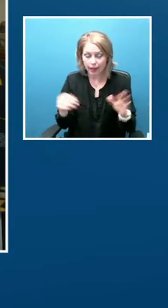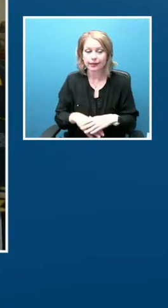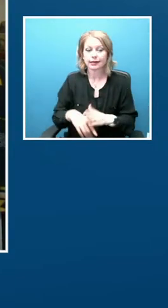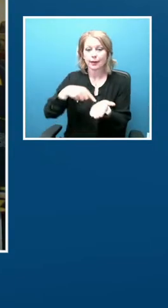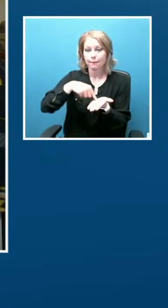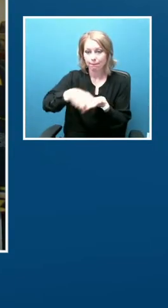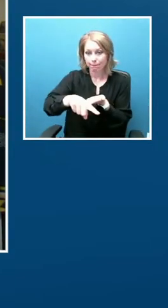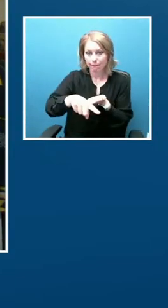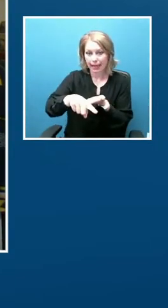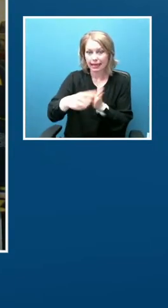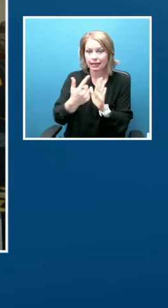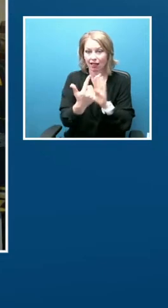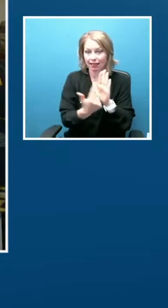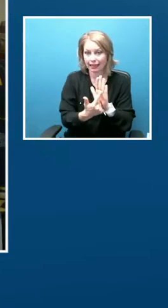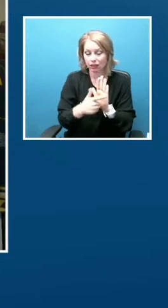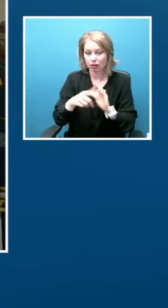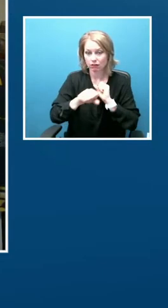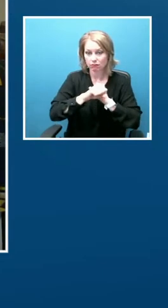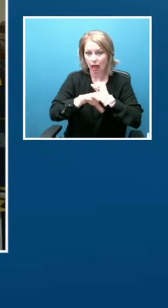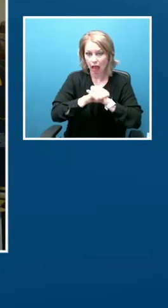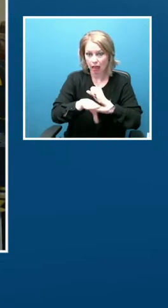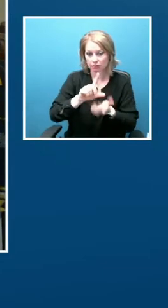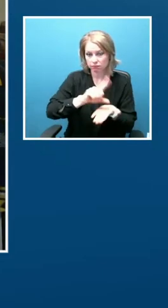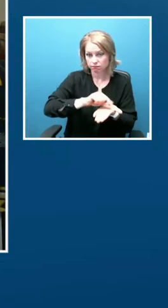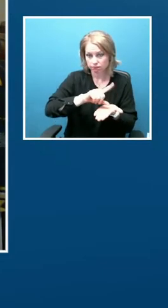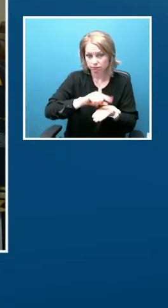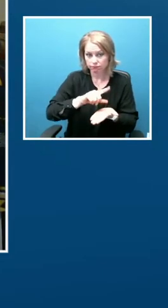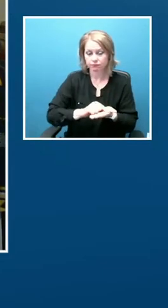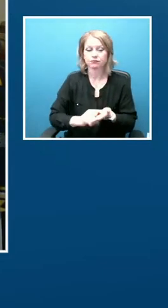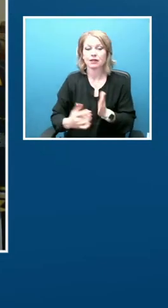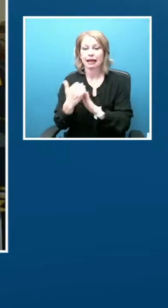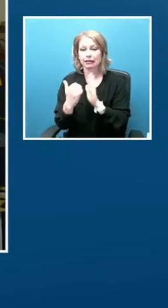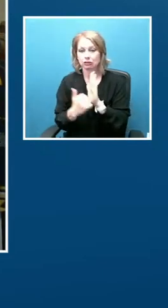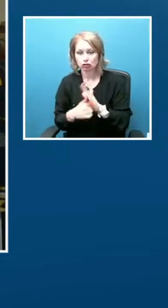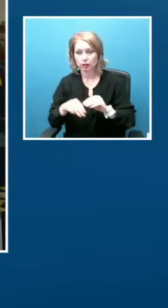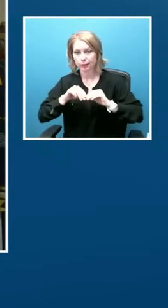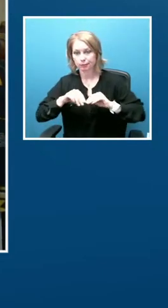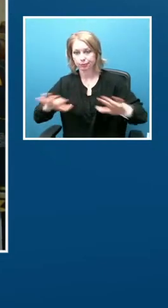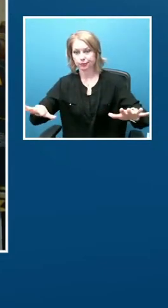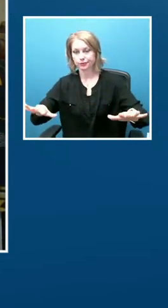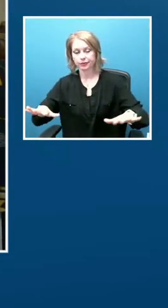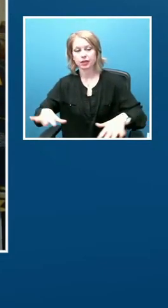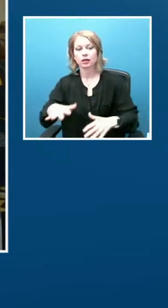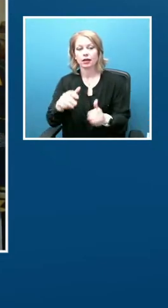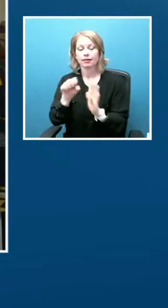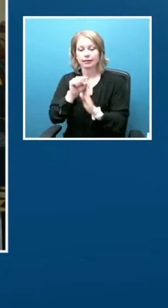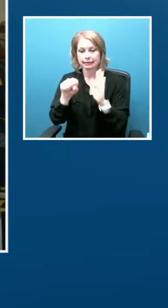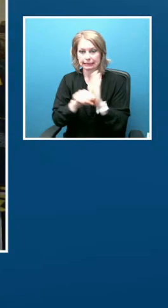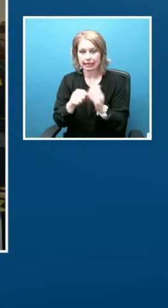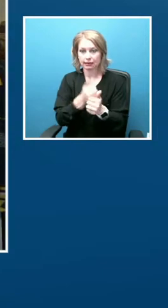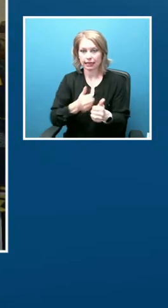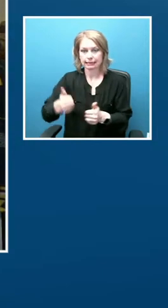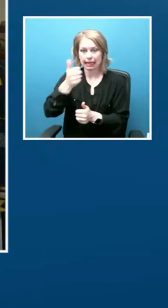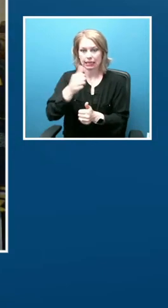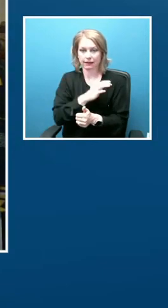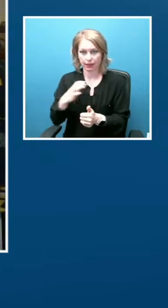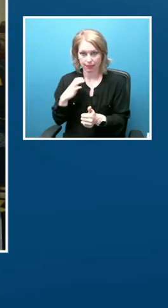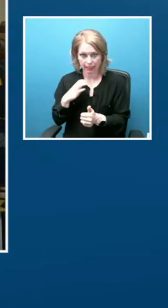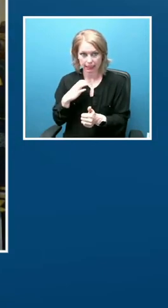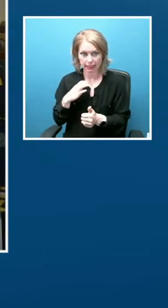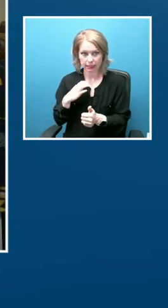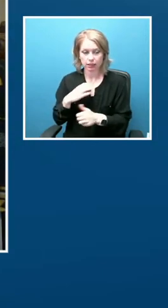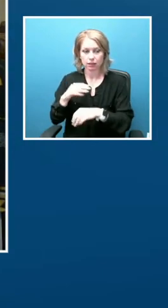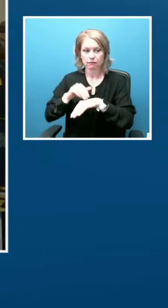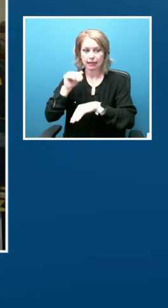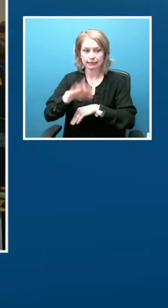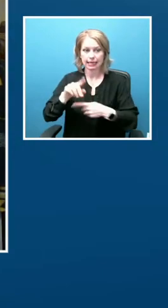ad. The meeting notices and agendas were mailed to the West Virginia State Executive Committee and sent via U.S. mail to